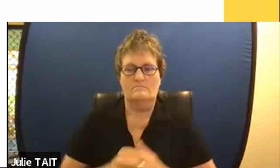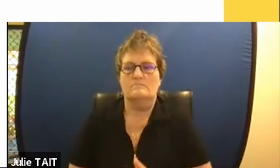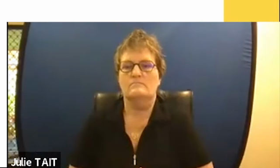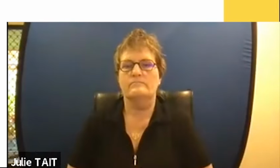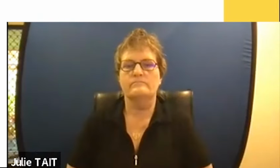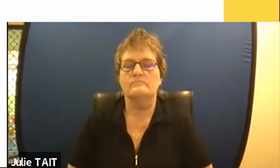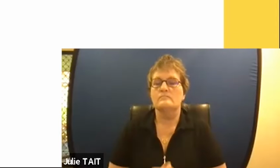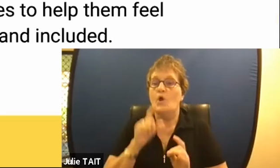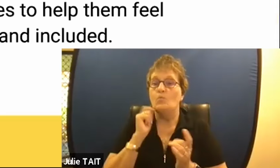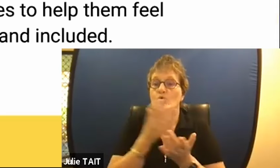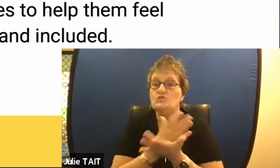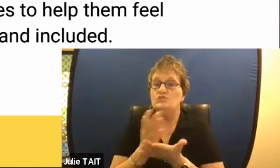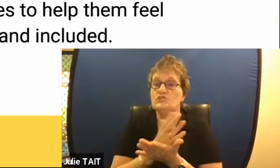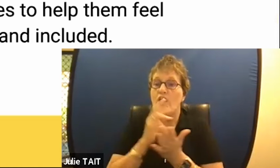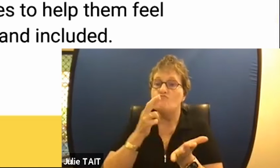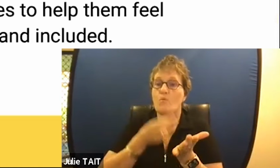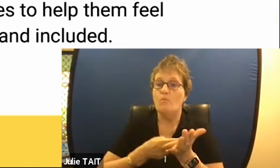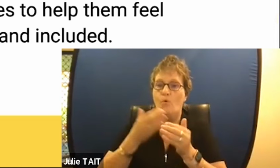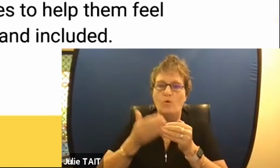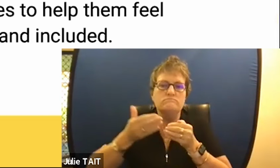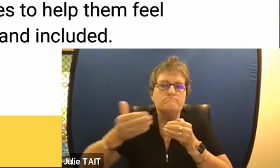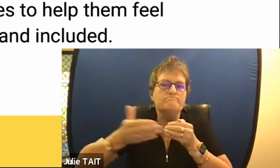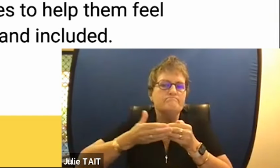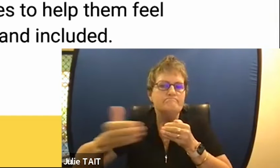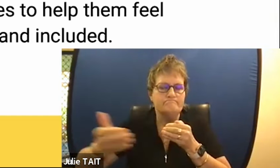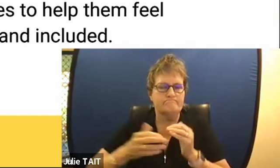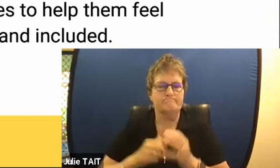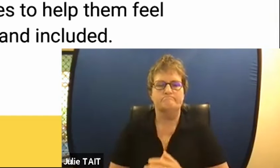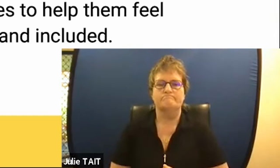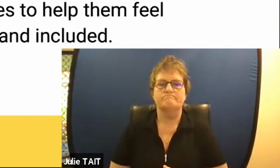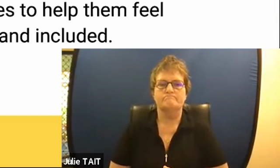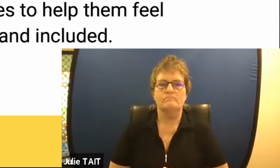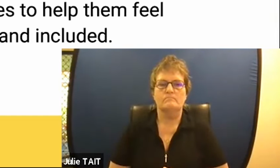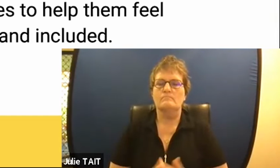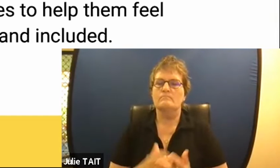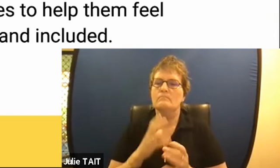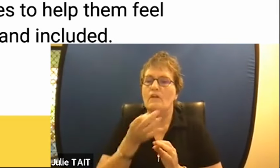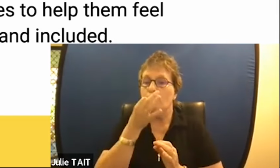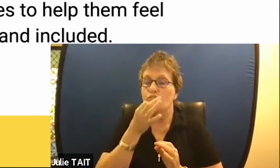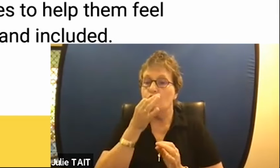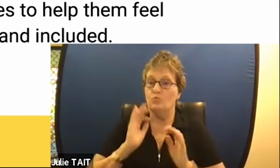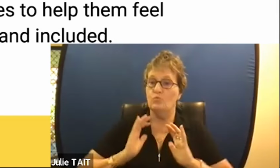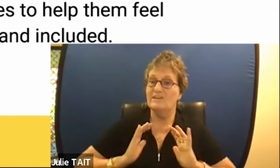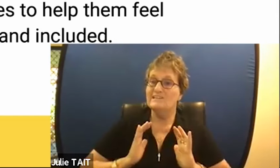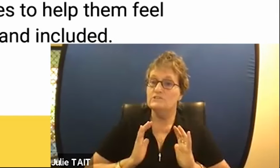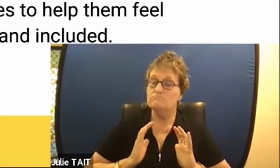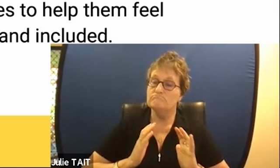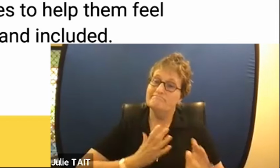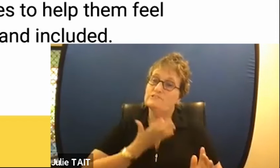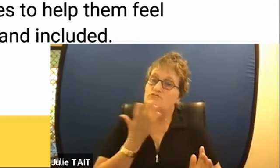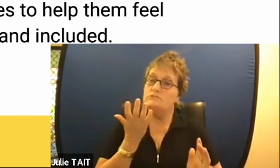weeks. So I'm just taking a couple of, I suppose, interesting points out of each section of the